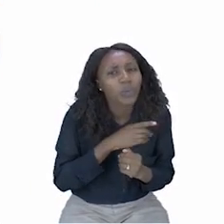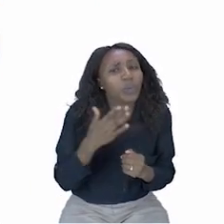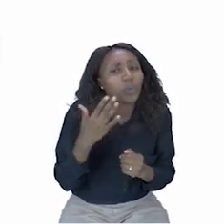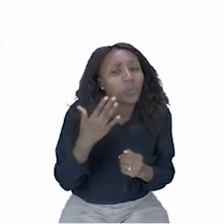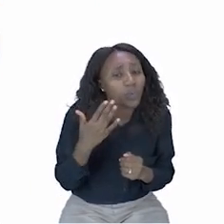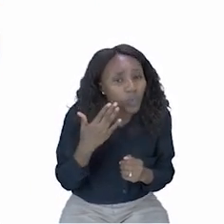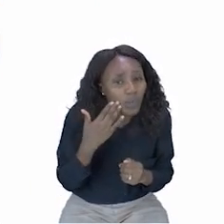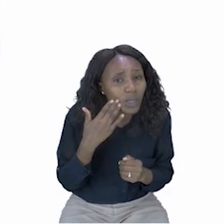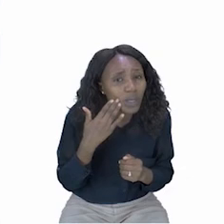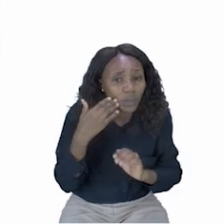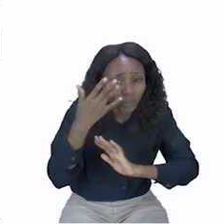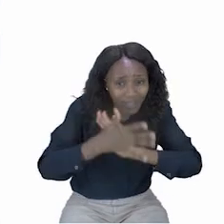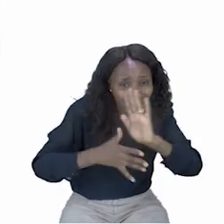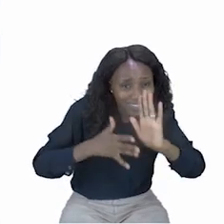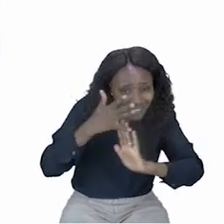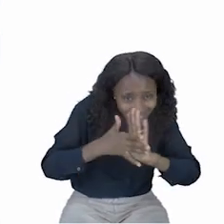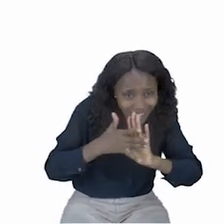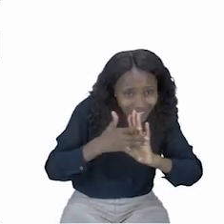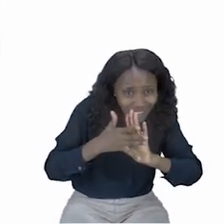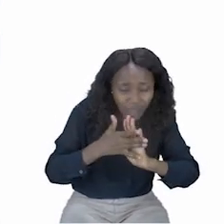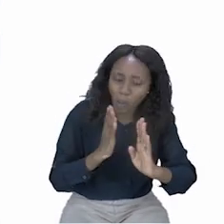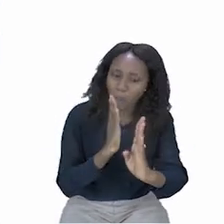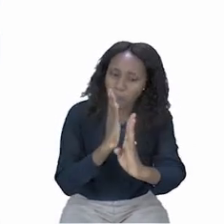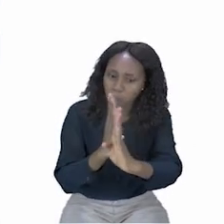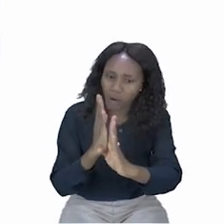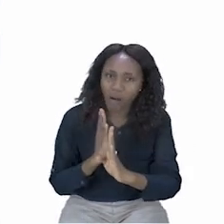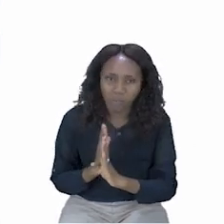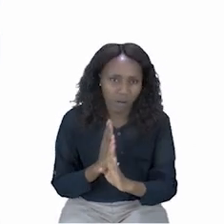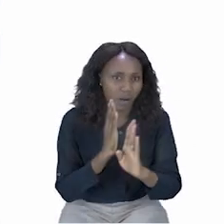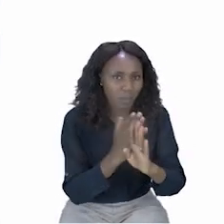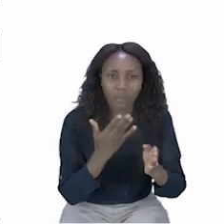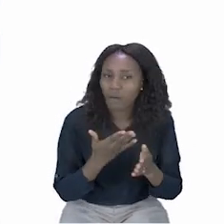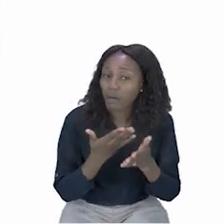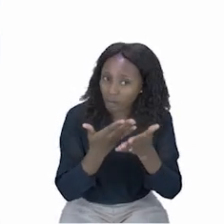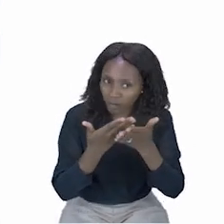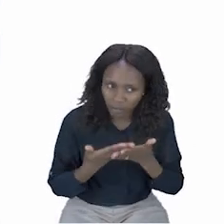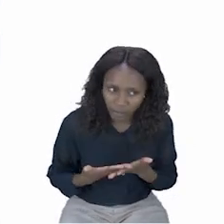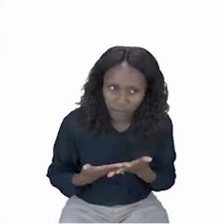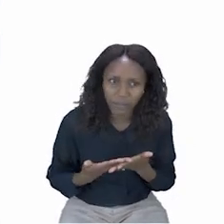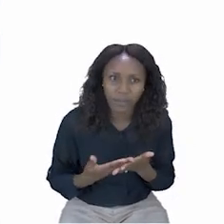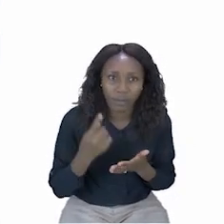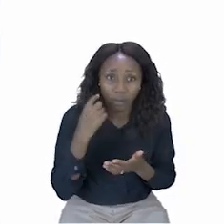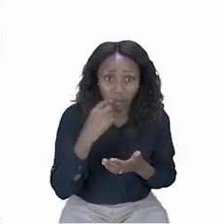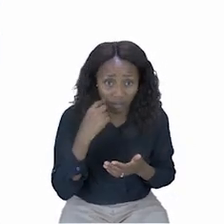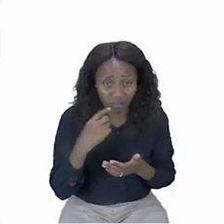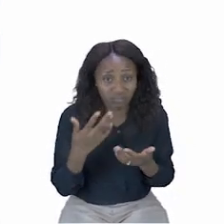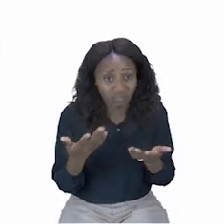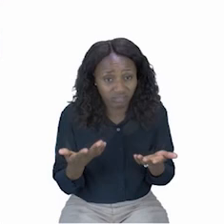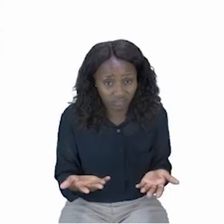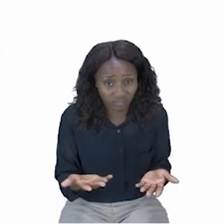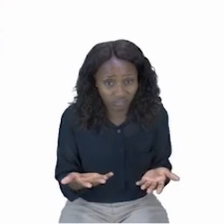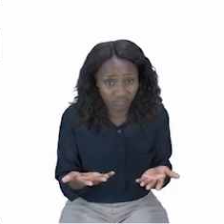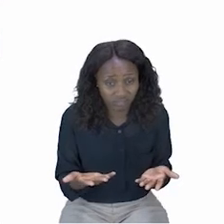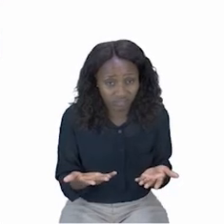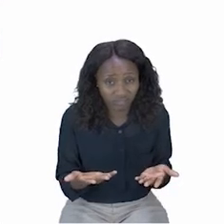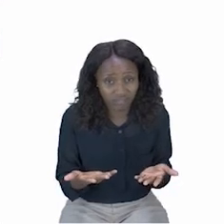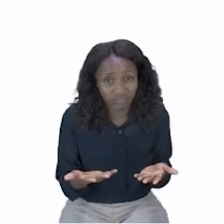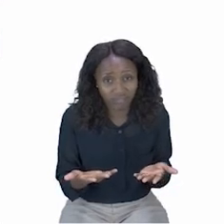construct sentences. Remember, letters make sounds, sounds